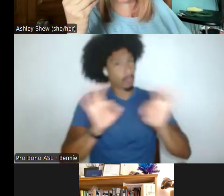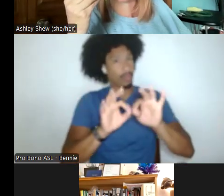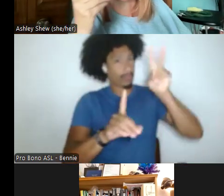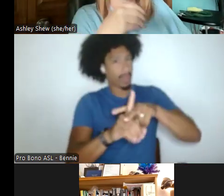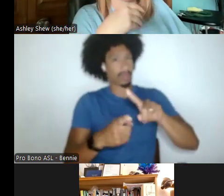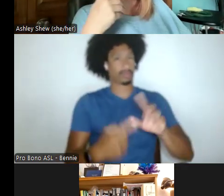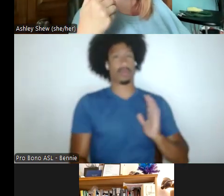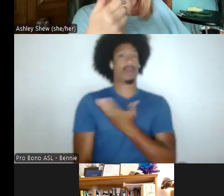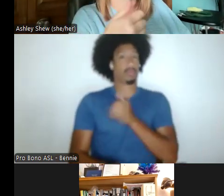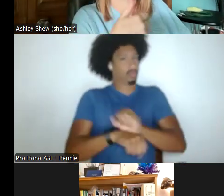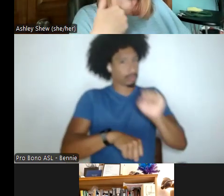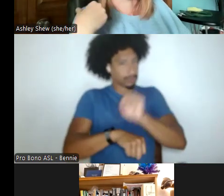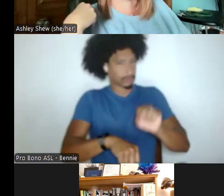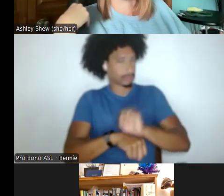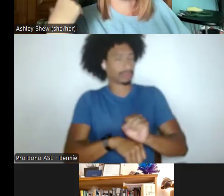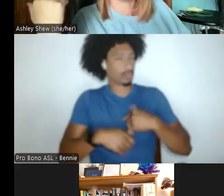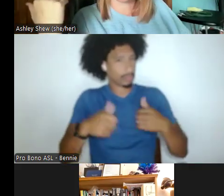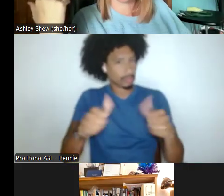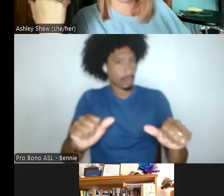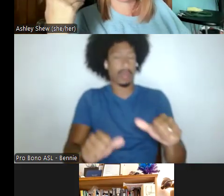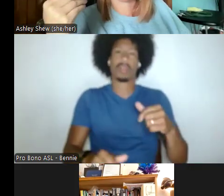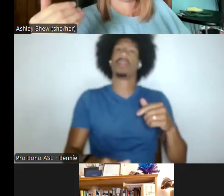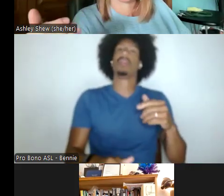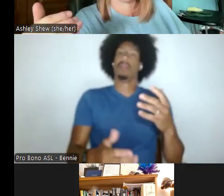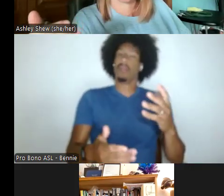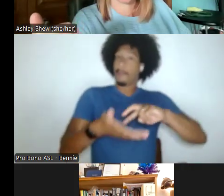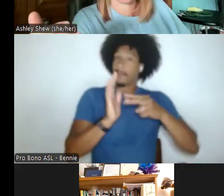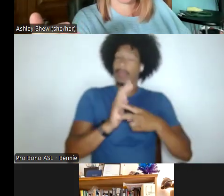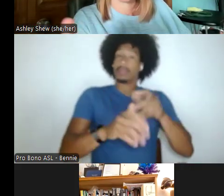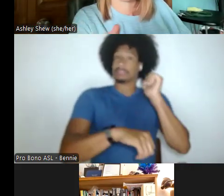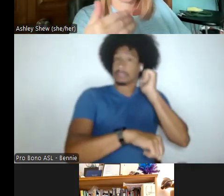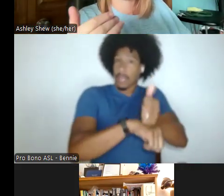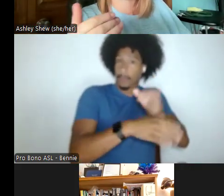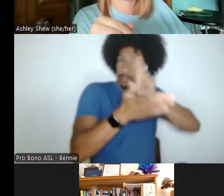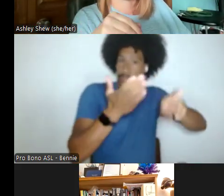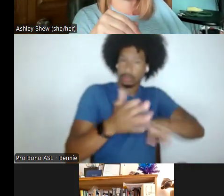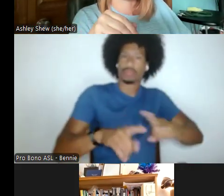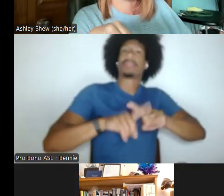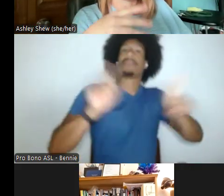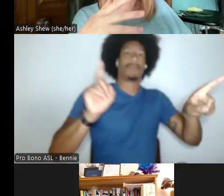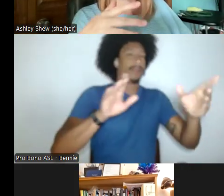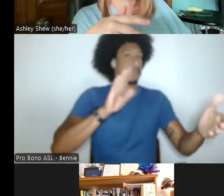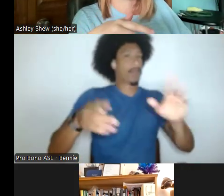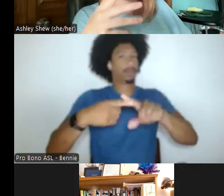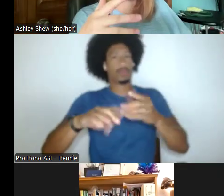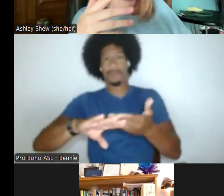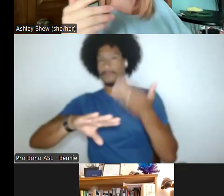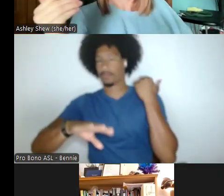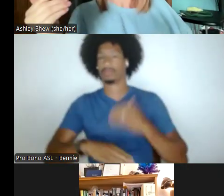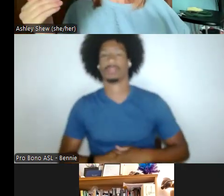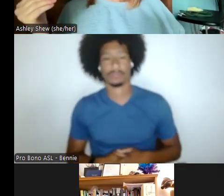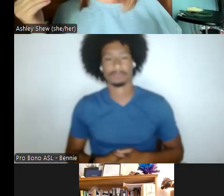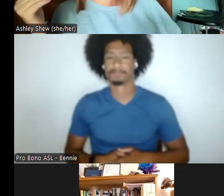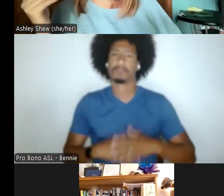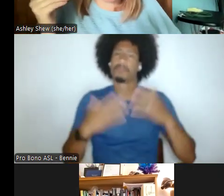way we're trying to set up research differently than it's been done before. But how is like the question is, well,